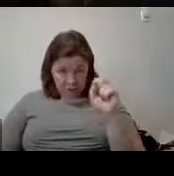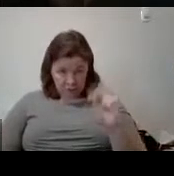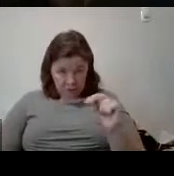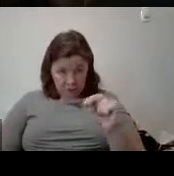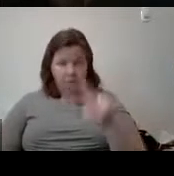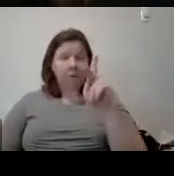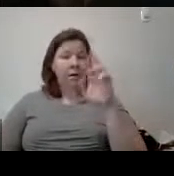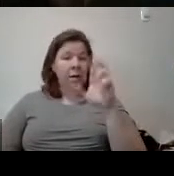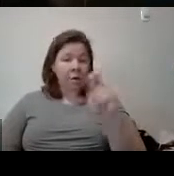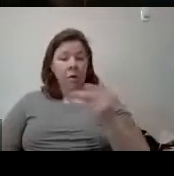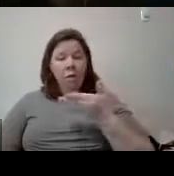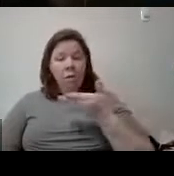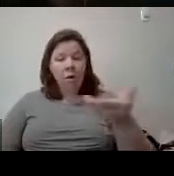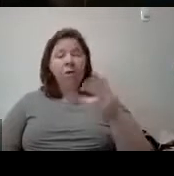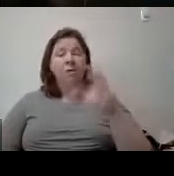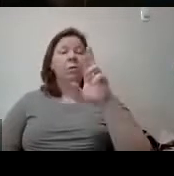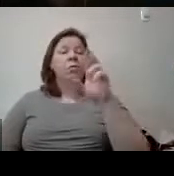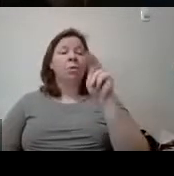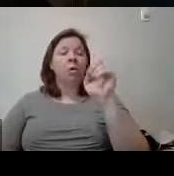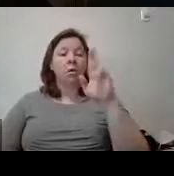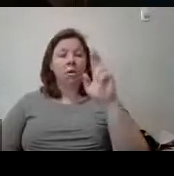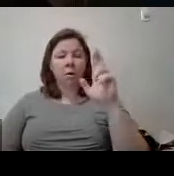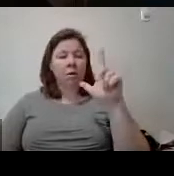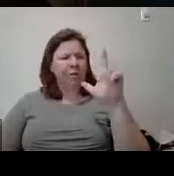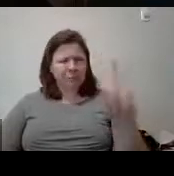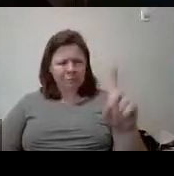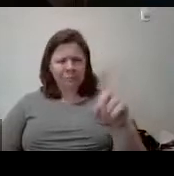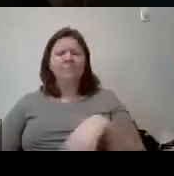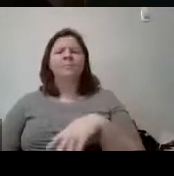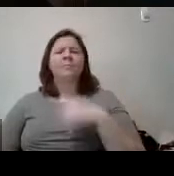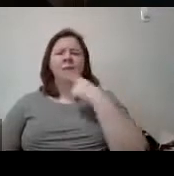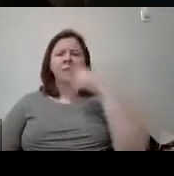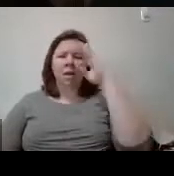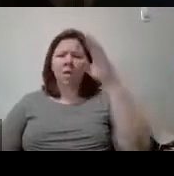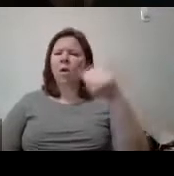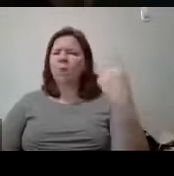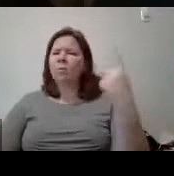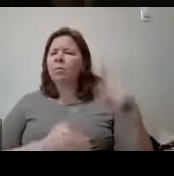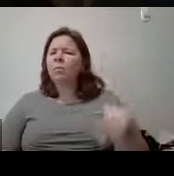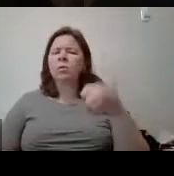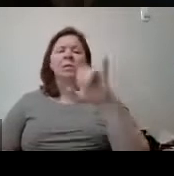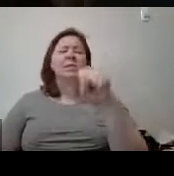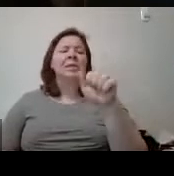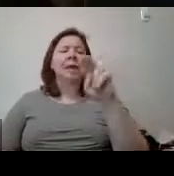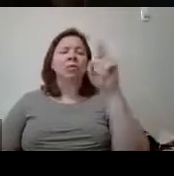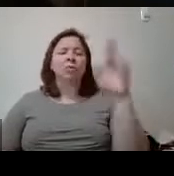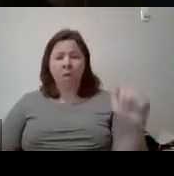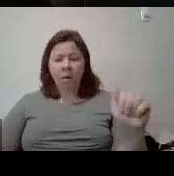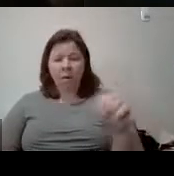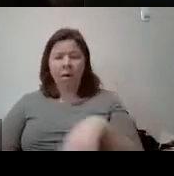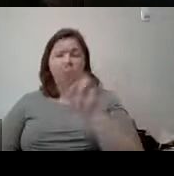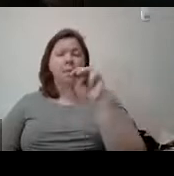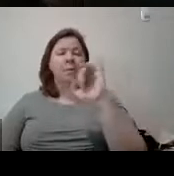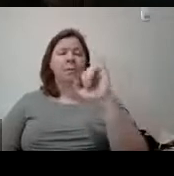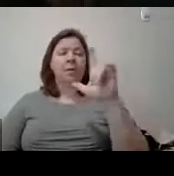Karen, welcome. Ronald Hulbert, welcome to you. Antia said hello to you already. Sandra Davies, Melissa Baker,